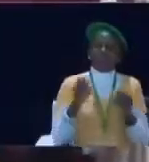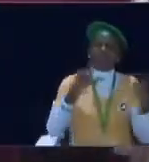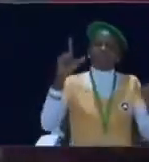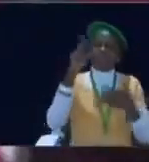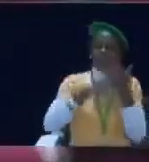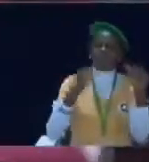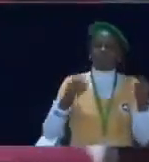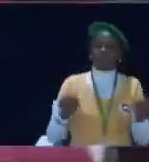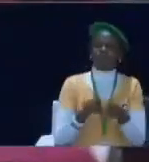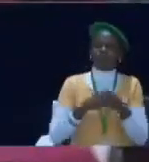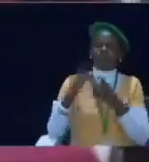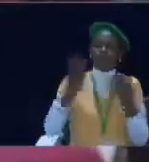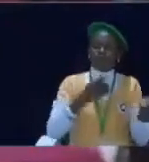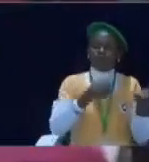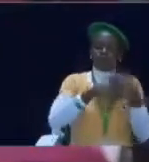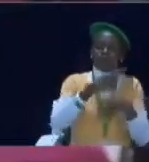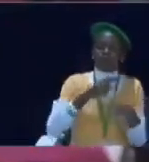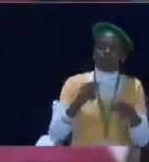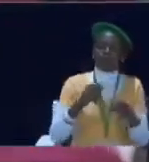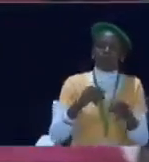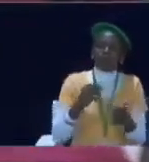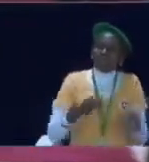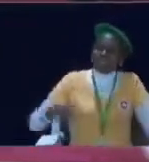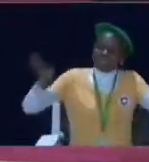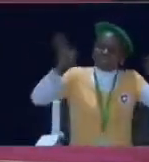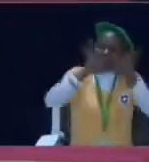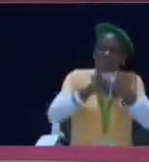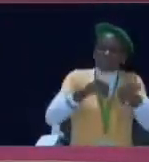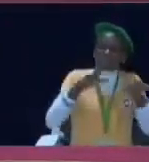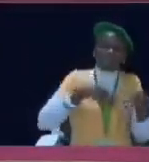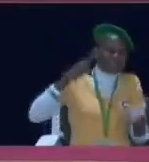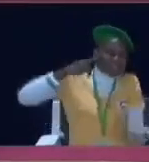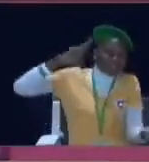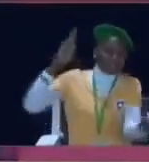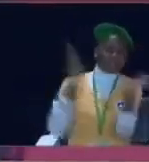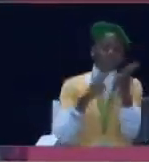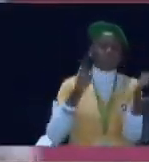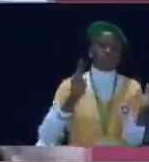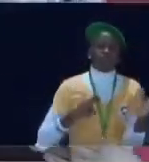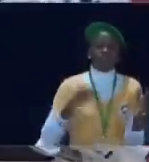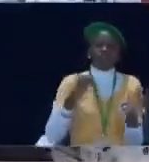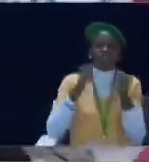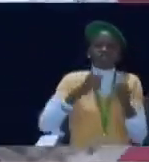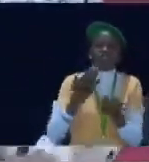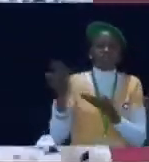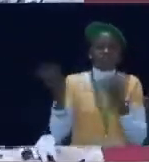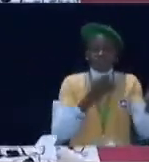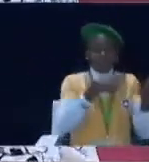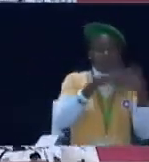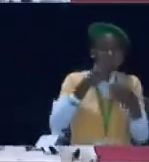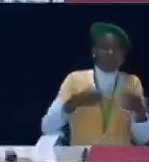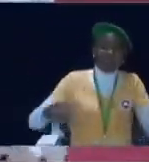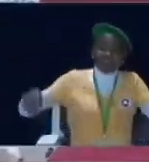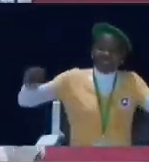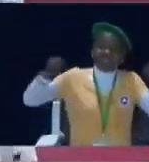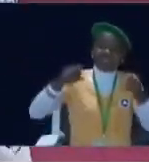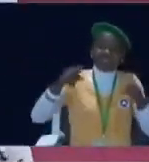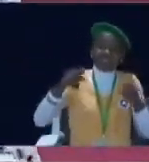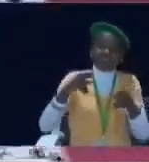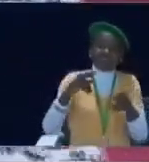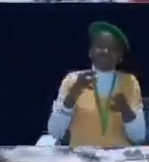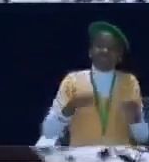Enlargement can also bring about relevancy and recognition. It can bring about relevancy